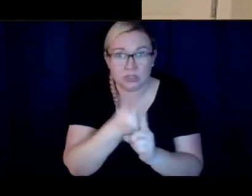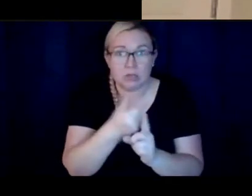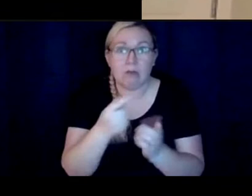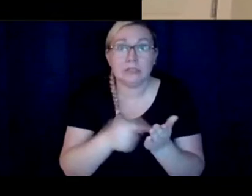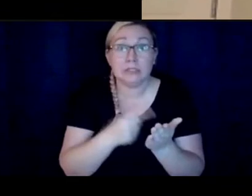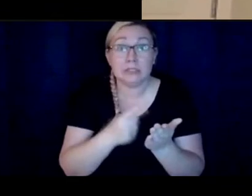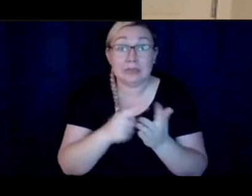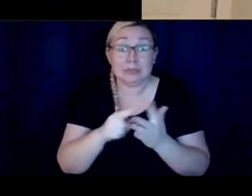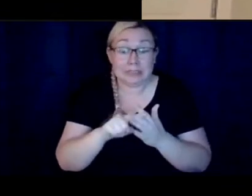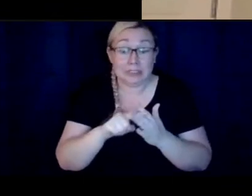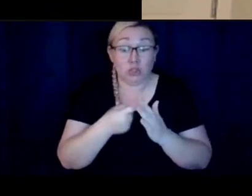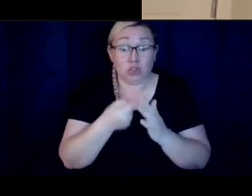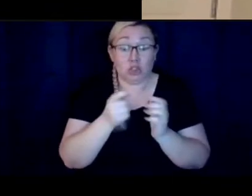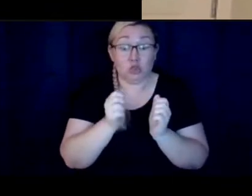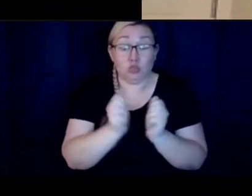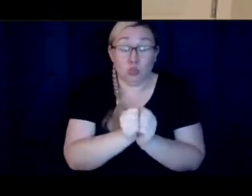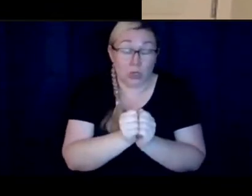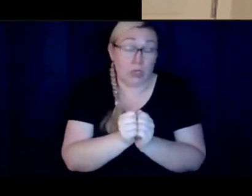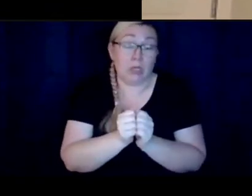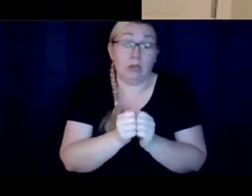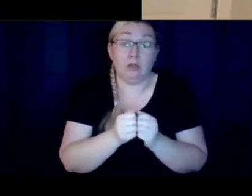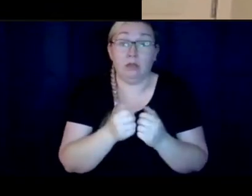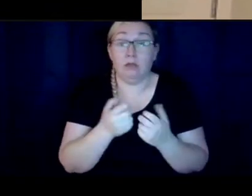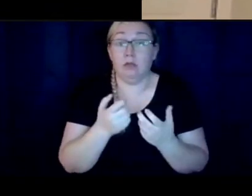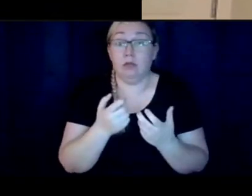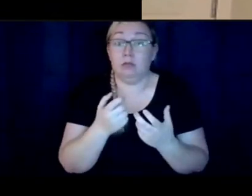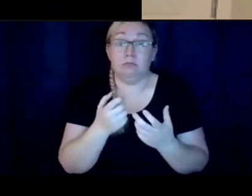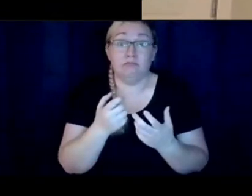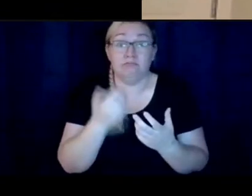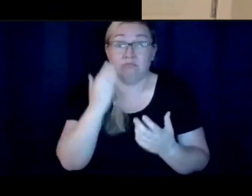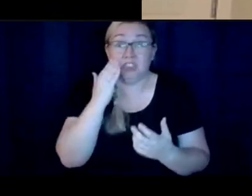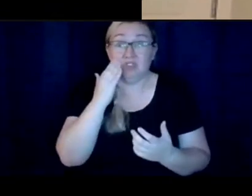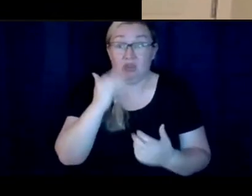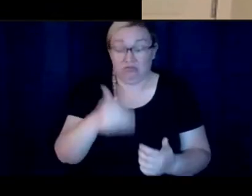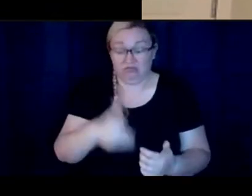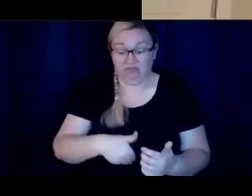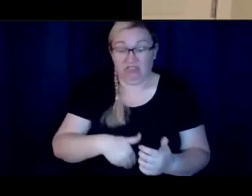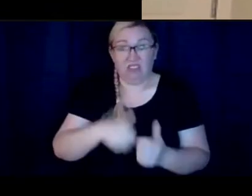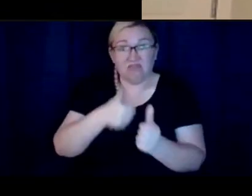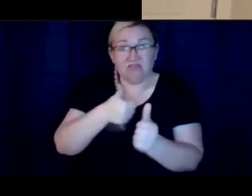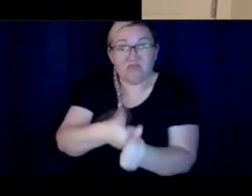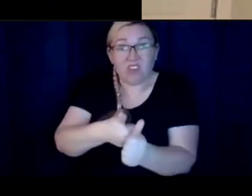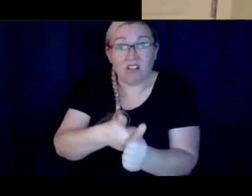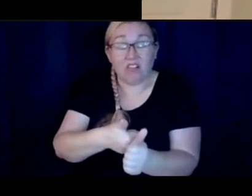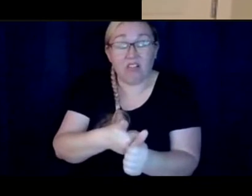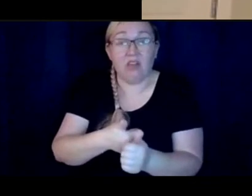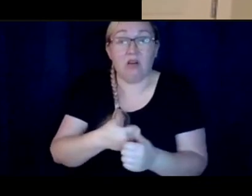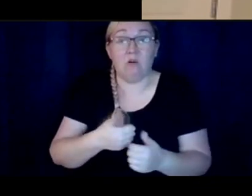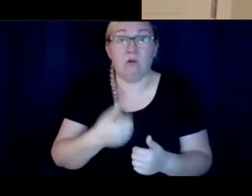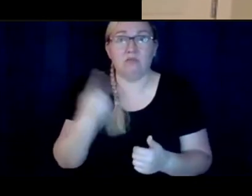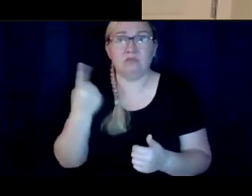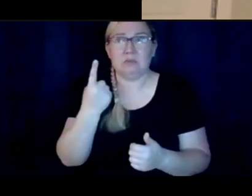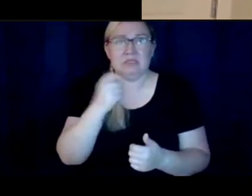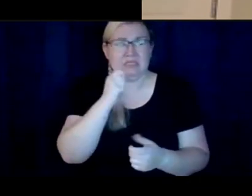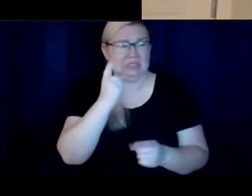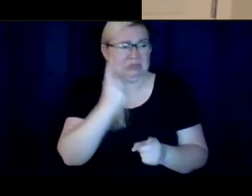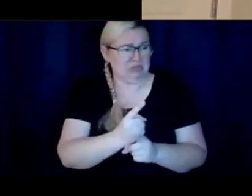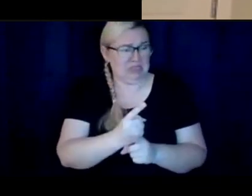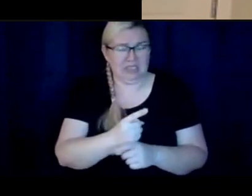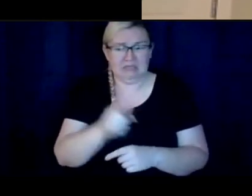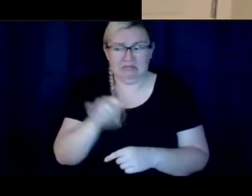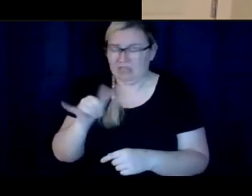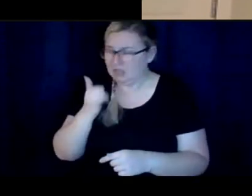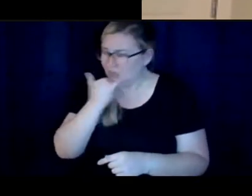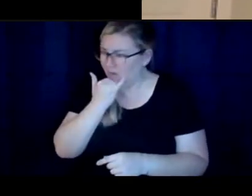Sometimes it starts with knowing in your gut whether something is right or wrong. You